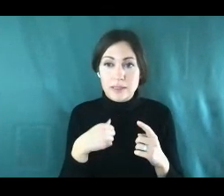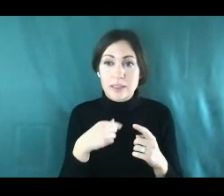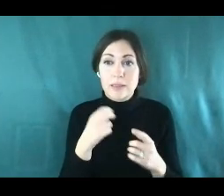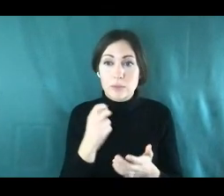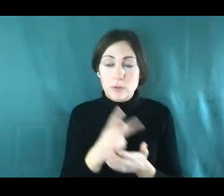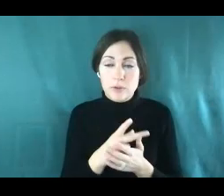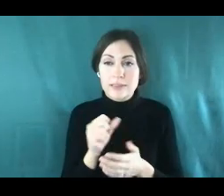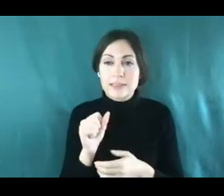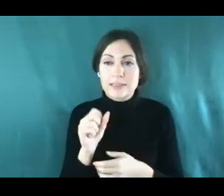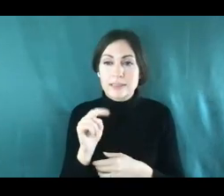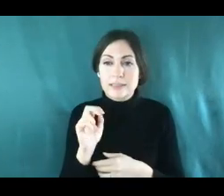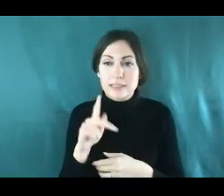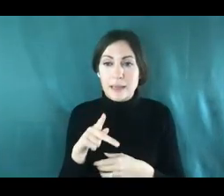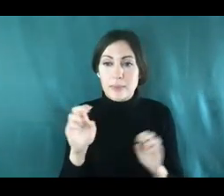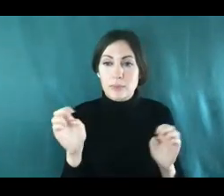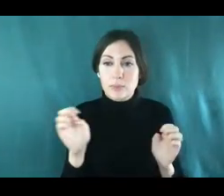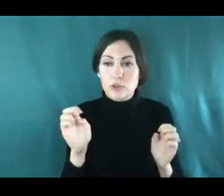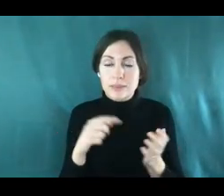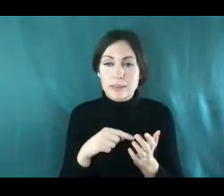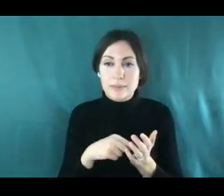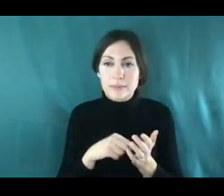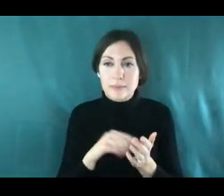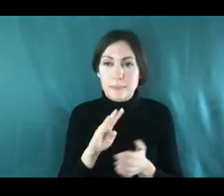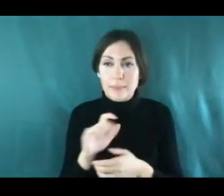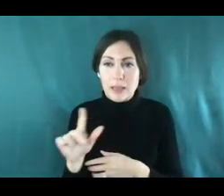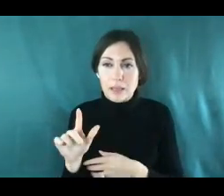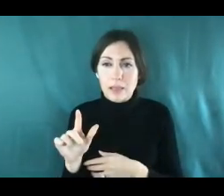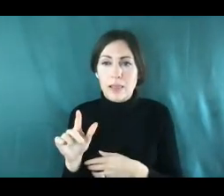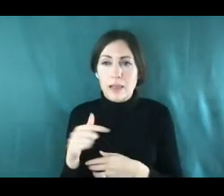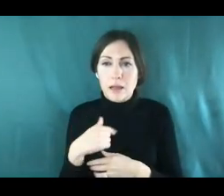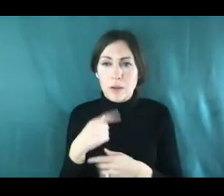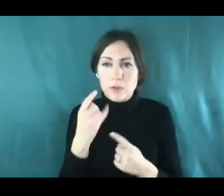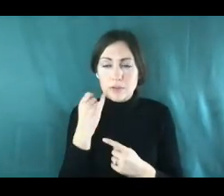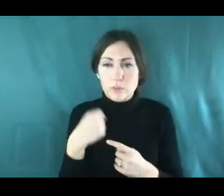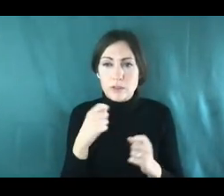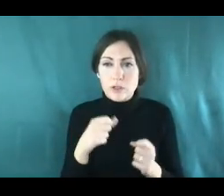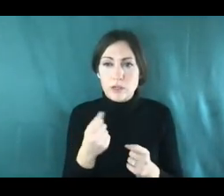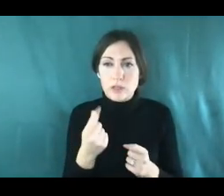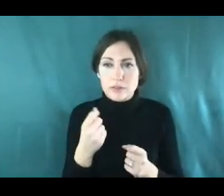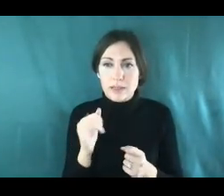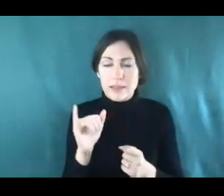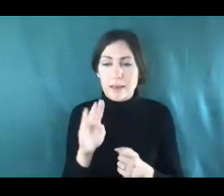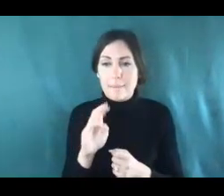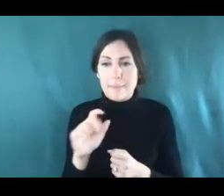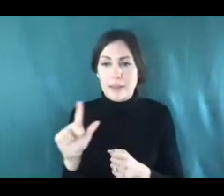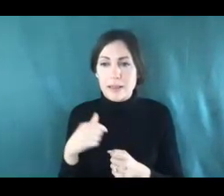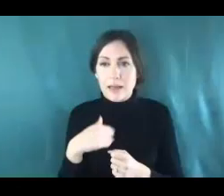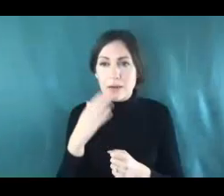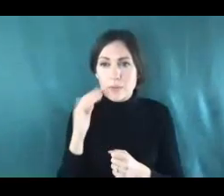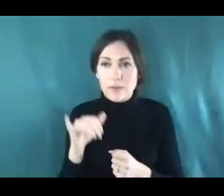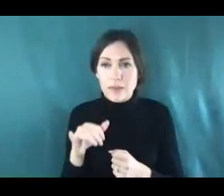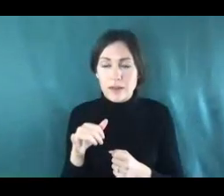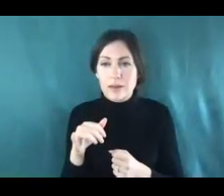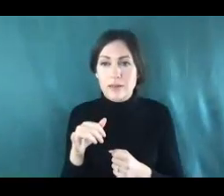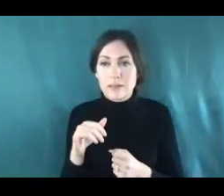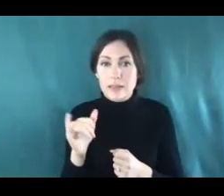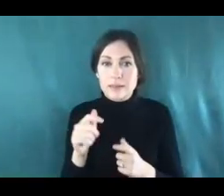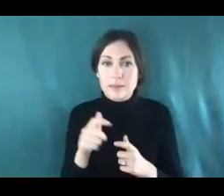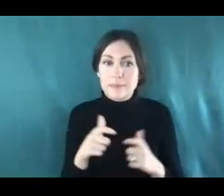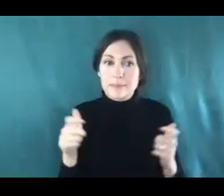SNAP emergency bill. So I was wondering if we can have a quick overview of that bill, just because I know that it was a